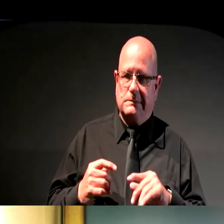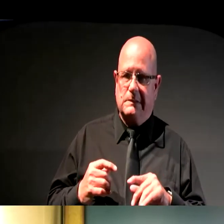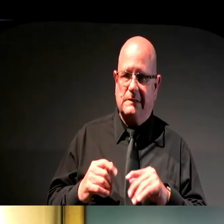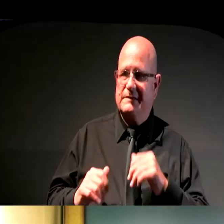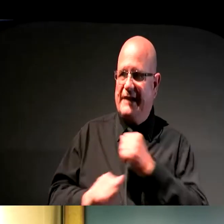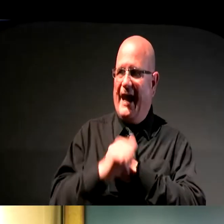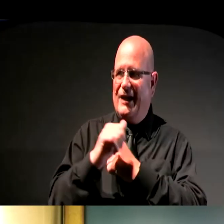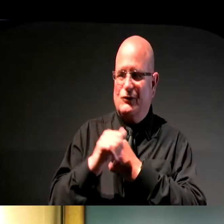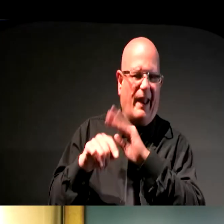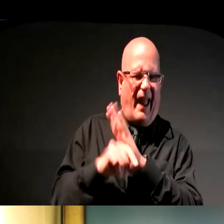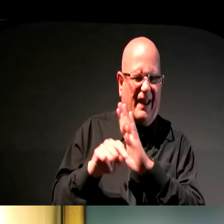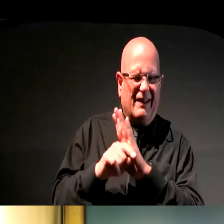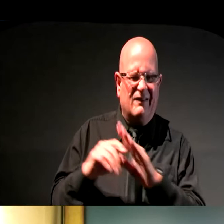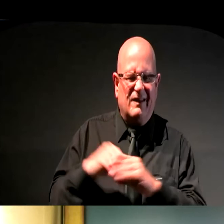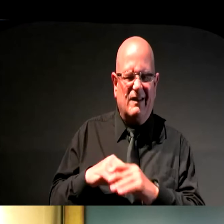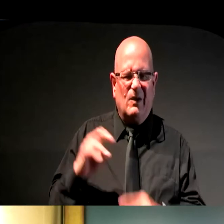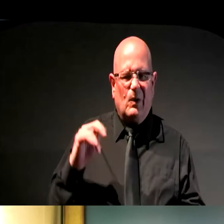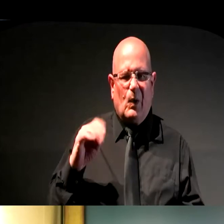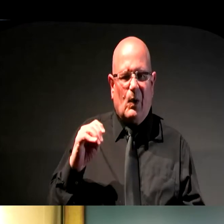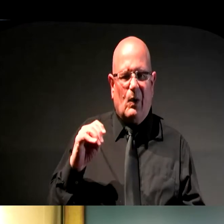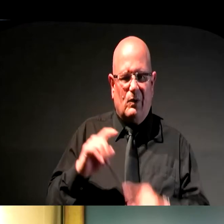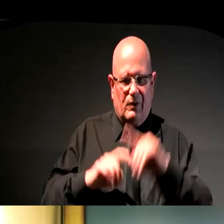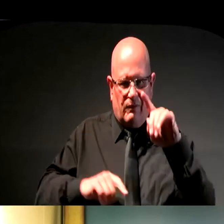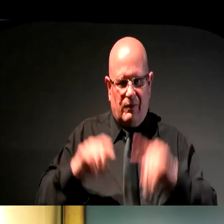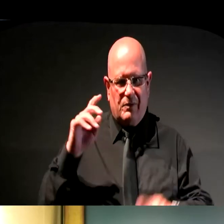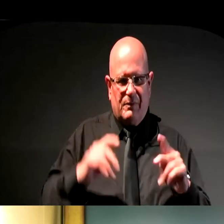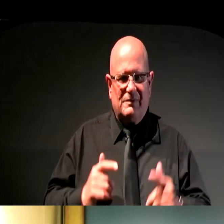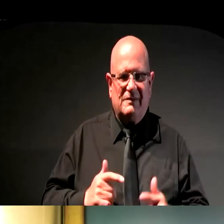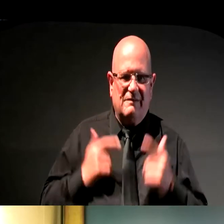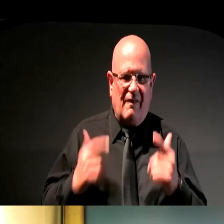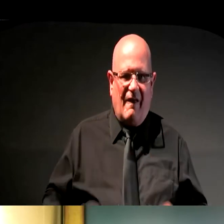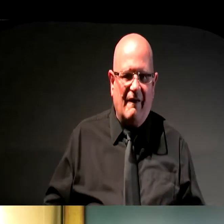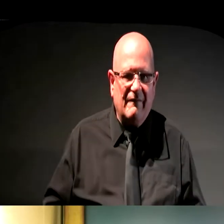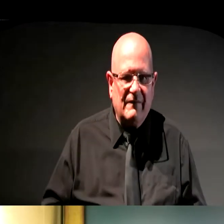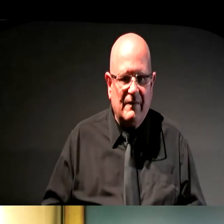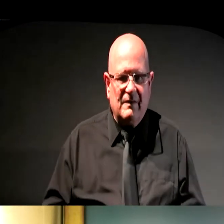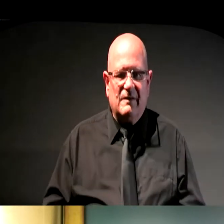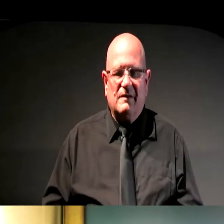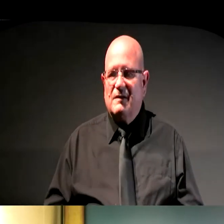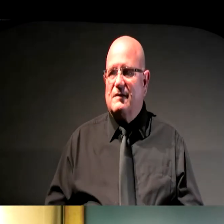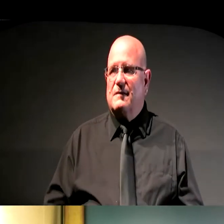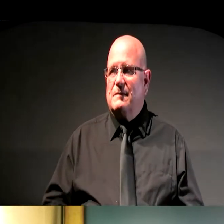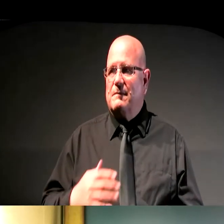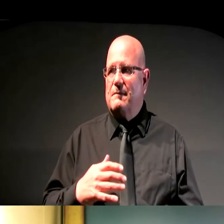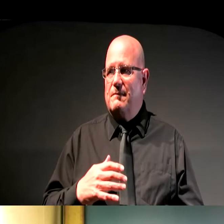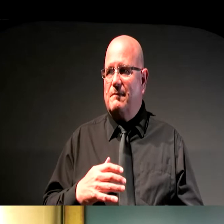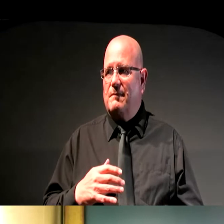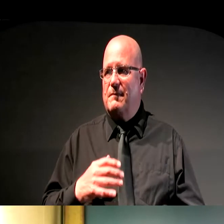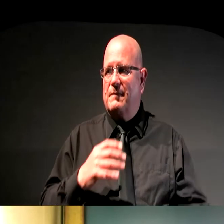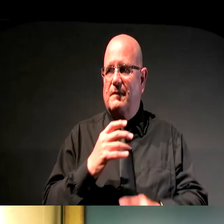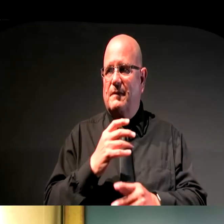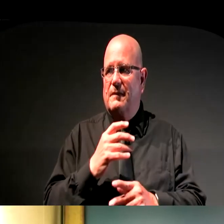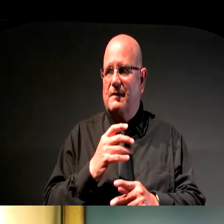because it's hard for us to fit into a wide box, never mind this super narrow one. So I think that's the biggest one,